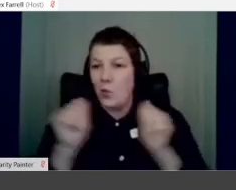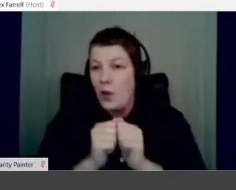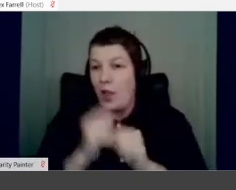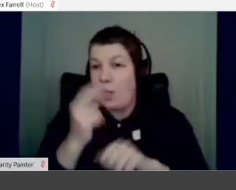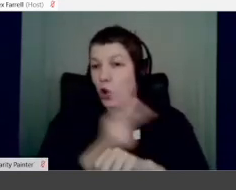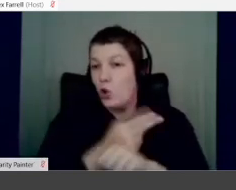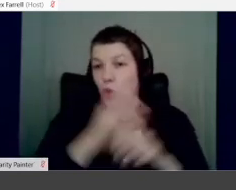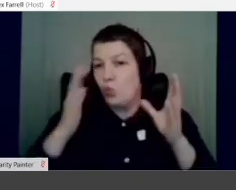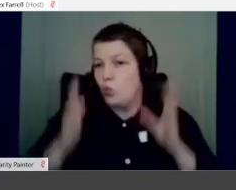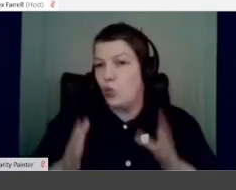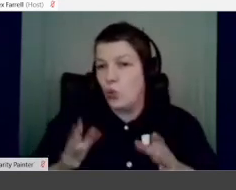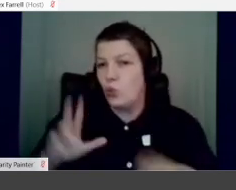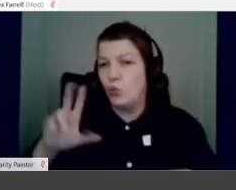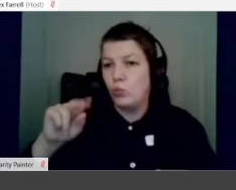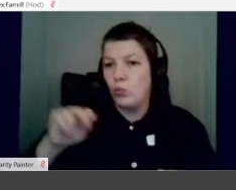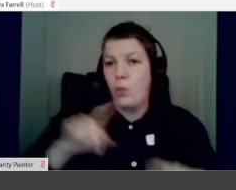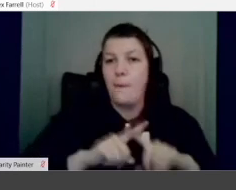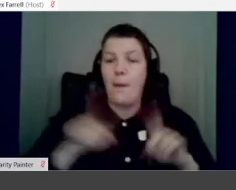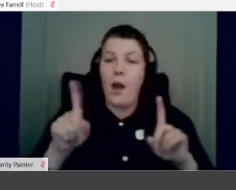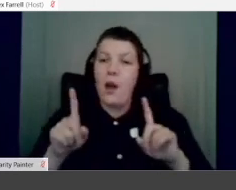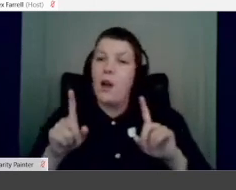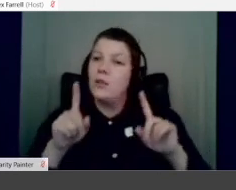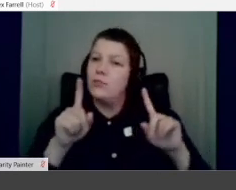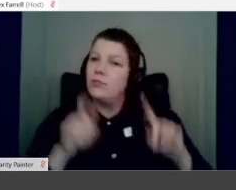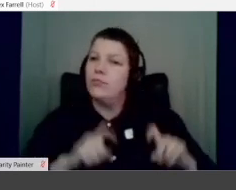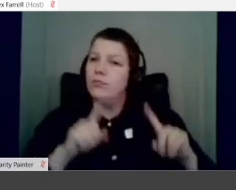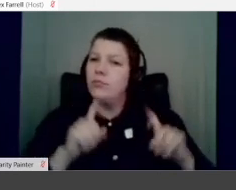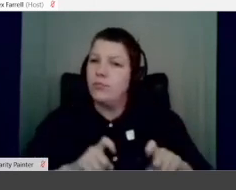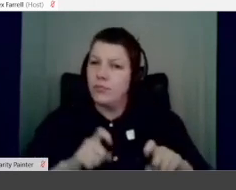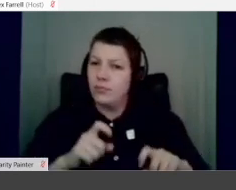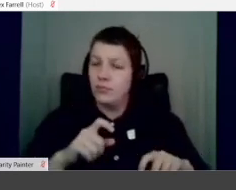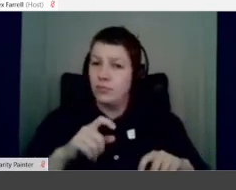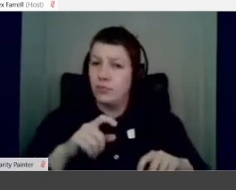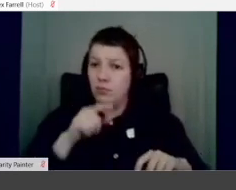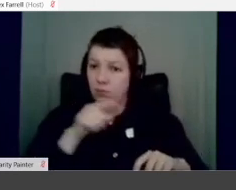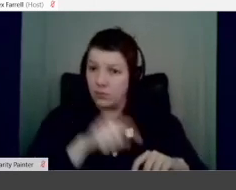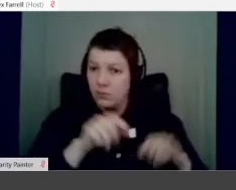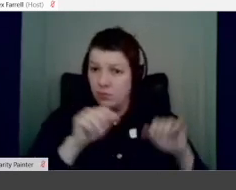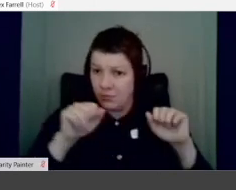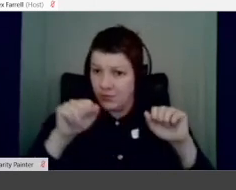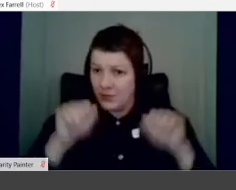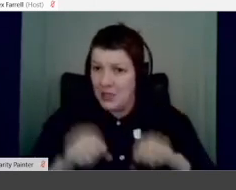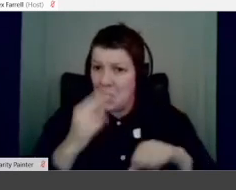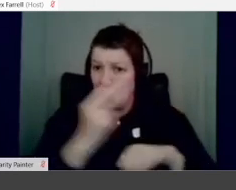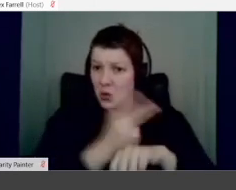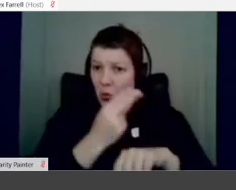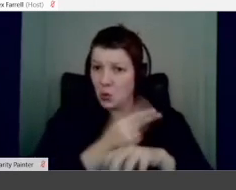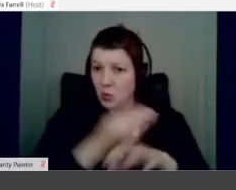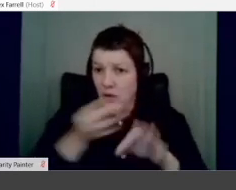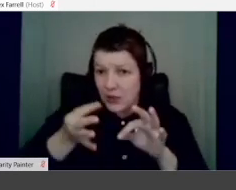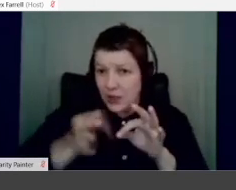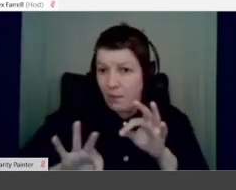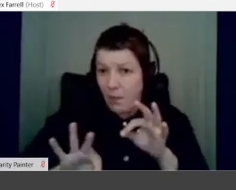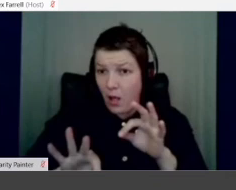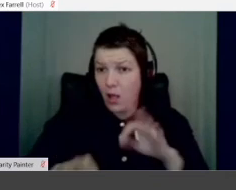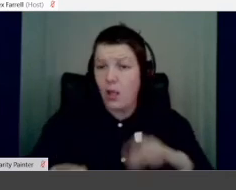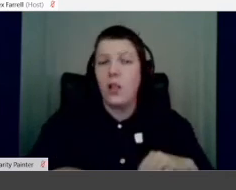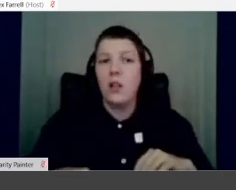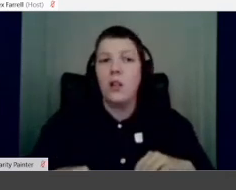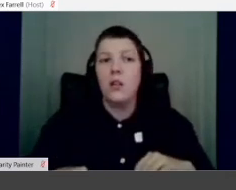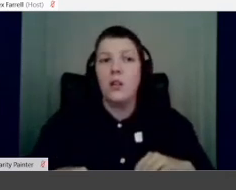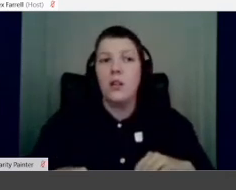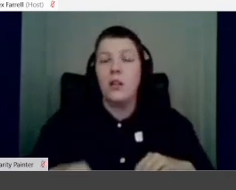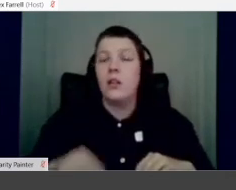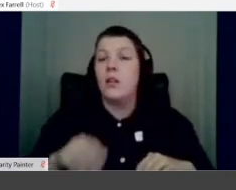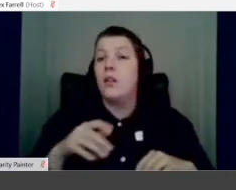and making sure that the users that you bring into that testing have all different